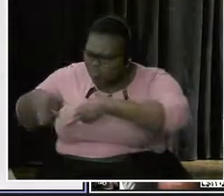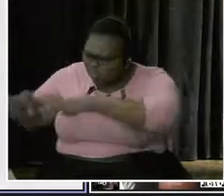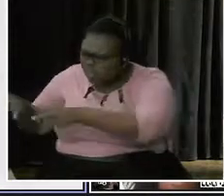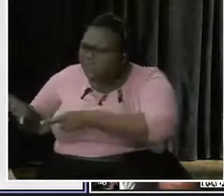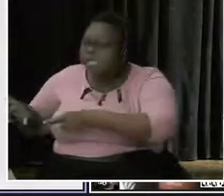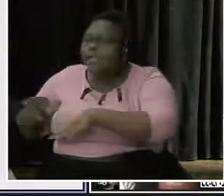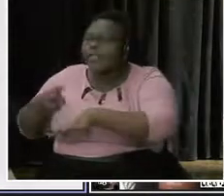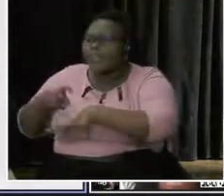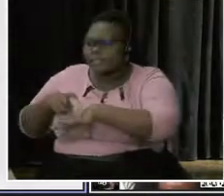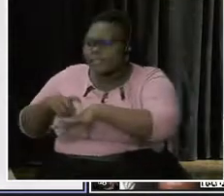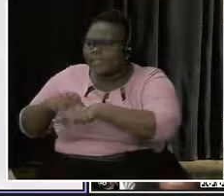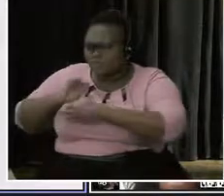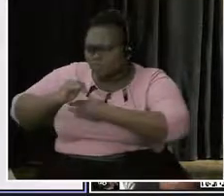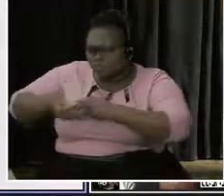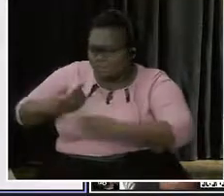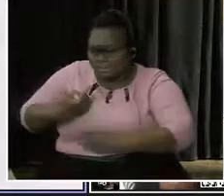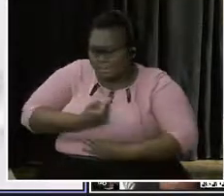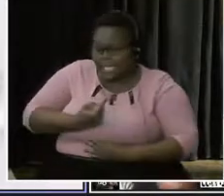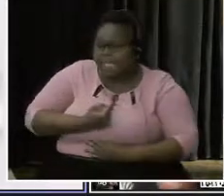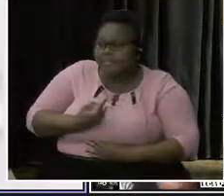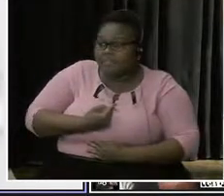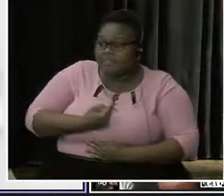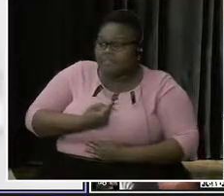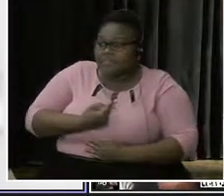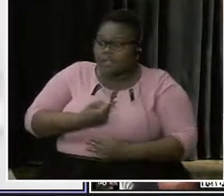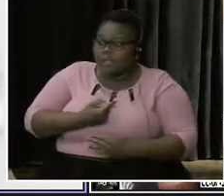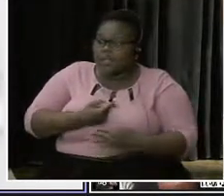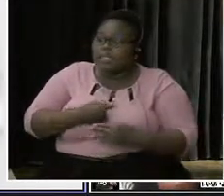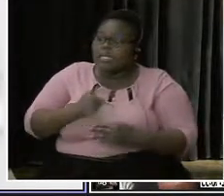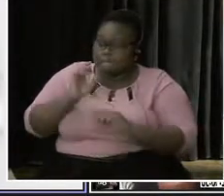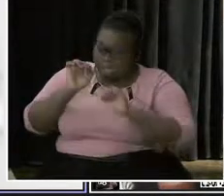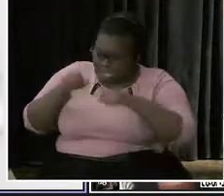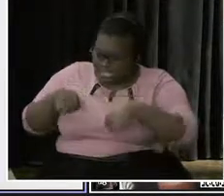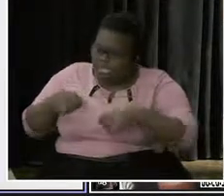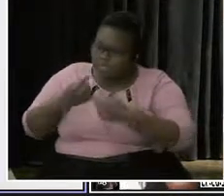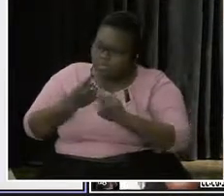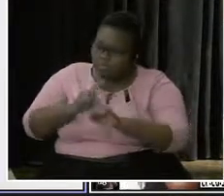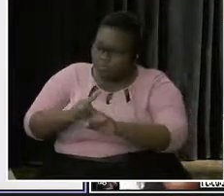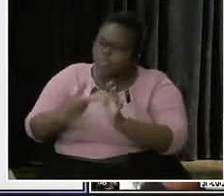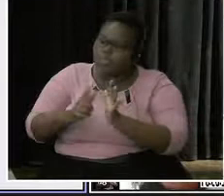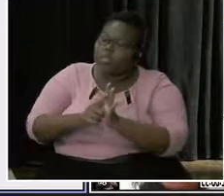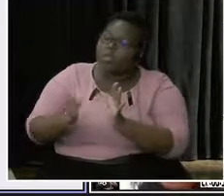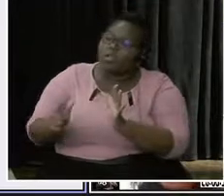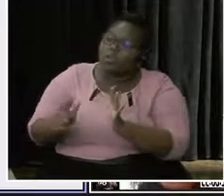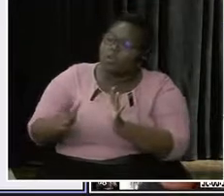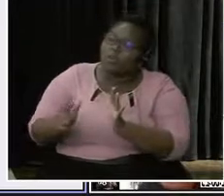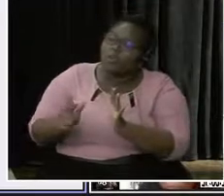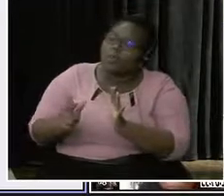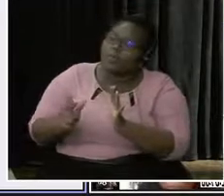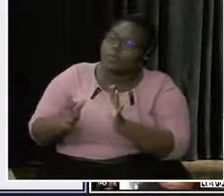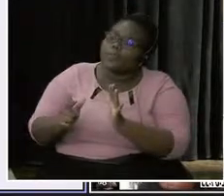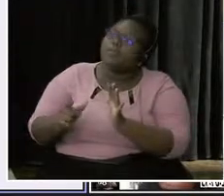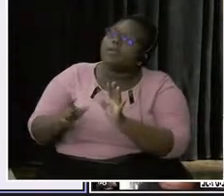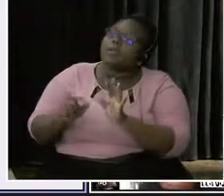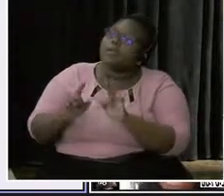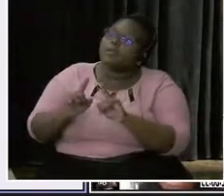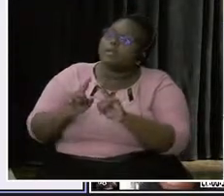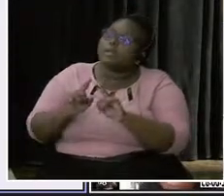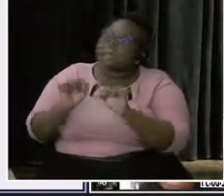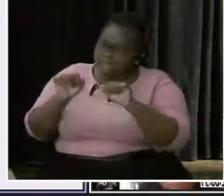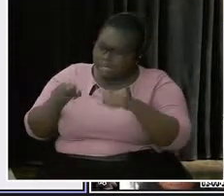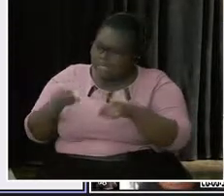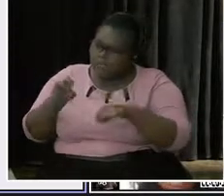to protect themselves within the confines of the law, of course. While you will take the opportunity to grandstand and defend this